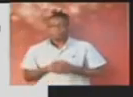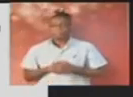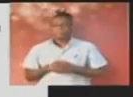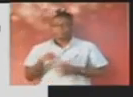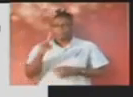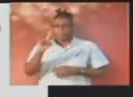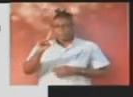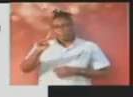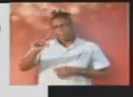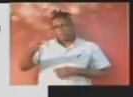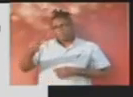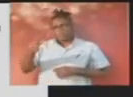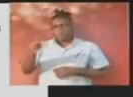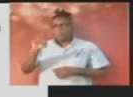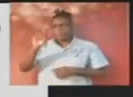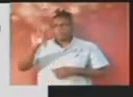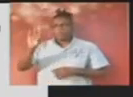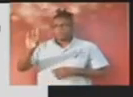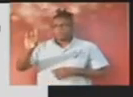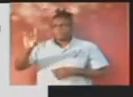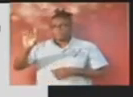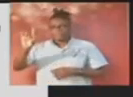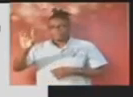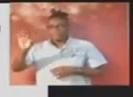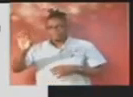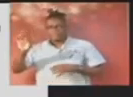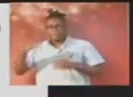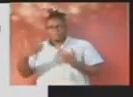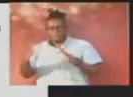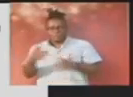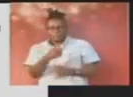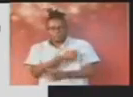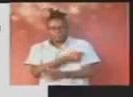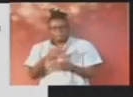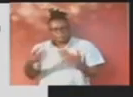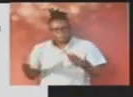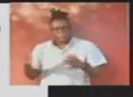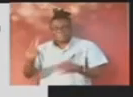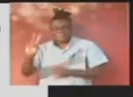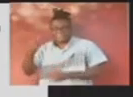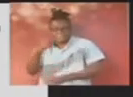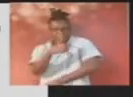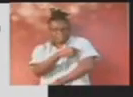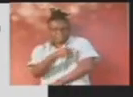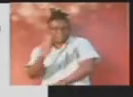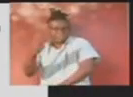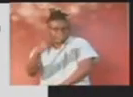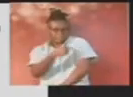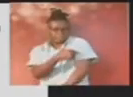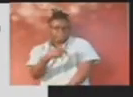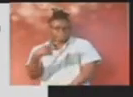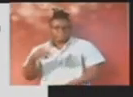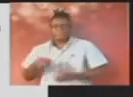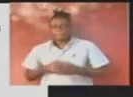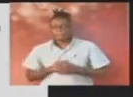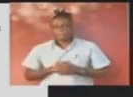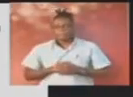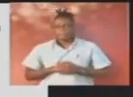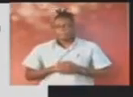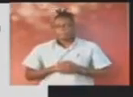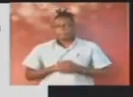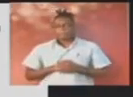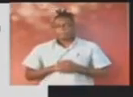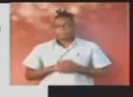1,179 individuals who had already received their first dose have also received their second dose. And that really corresponds to the set of just